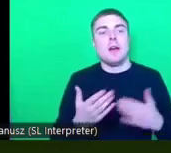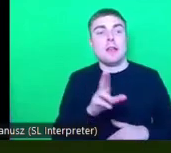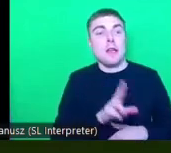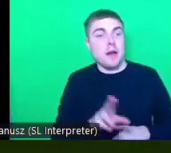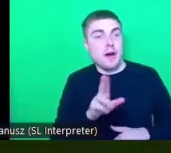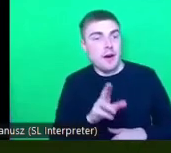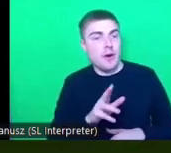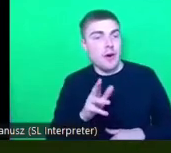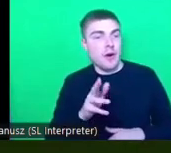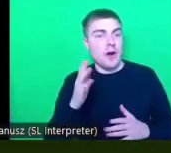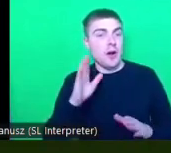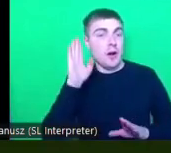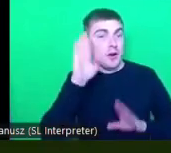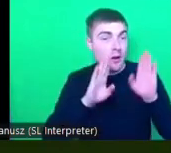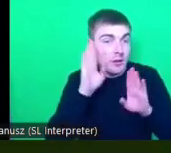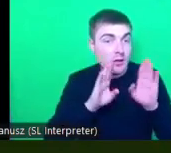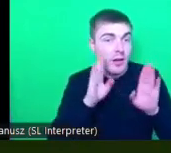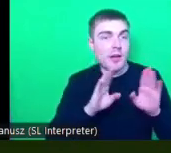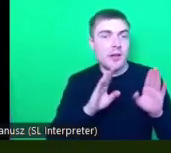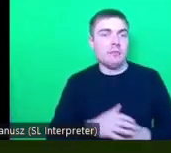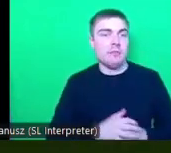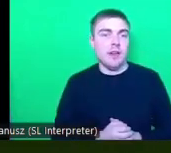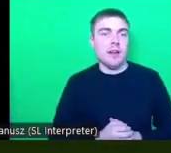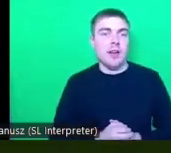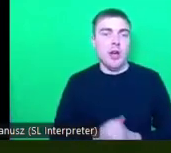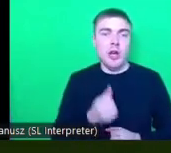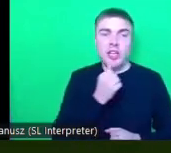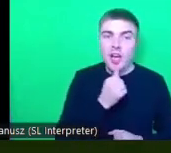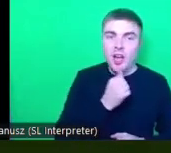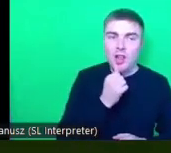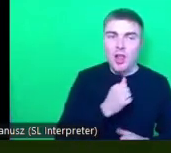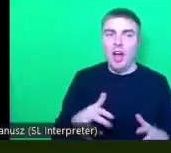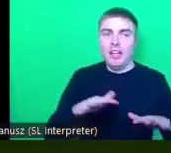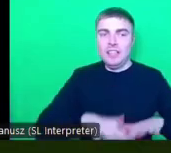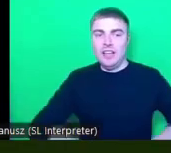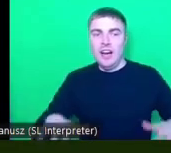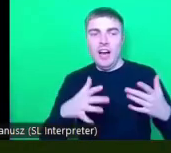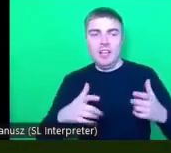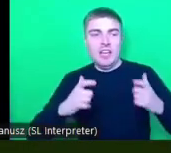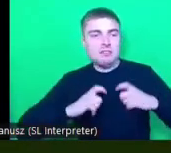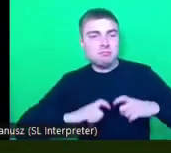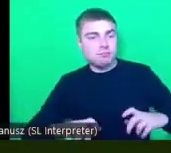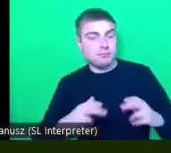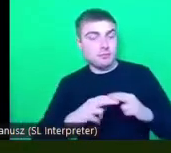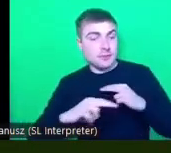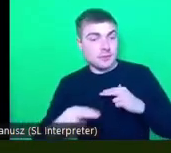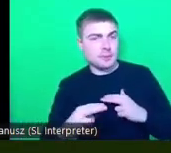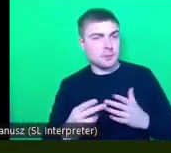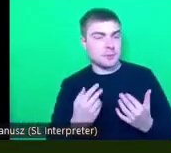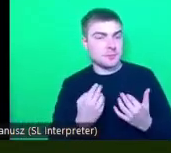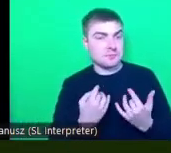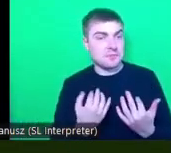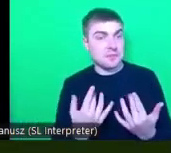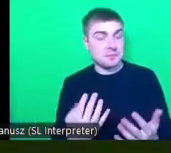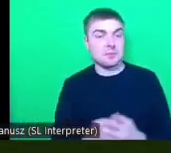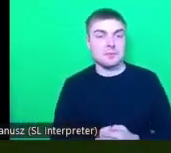other mortalities. So since harvest is the main mortality factor, it is not that